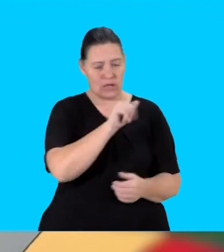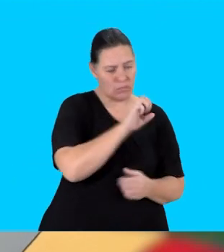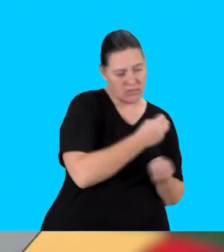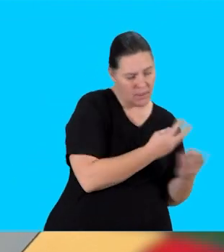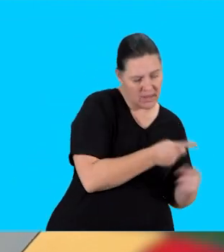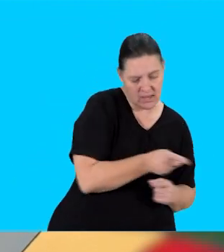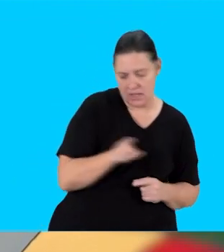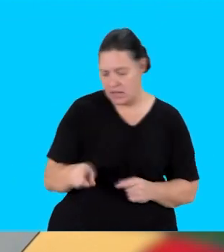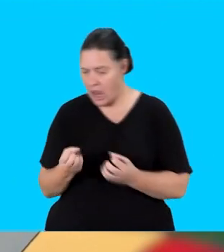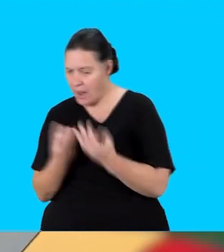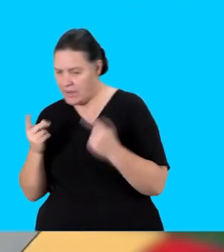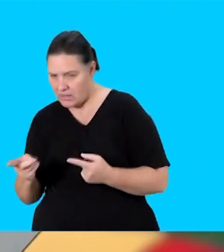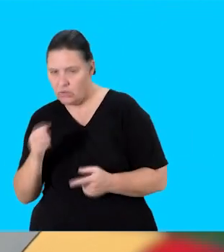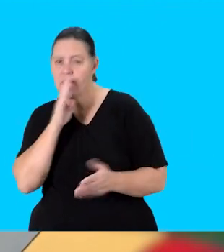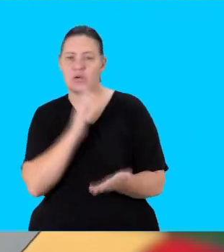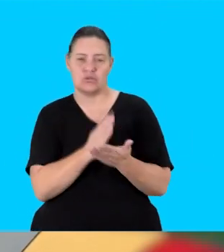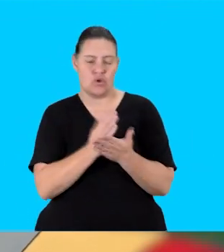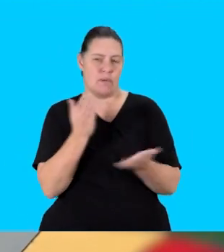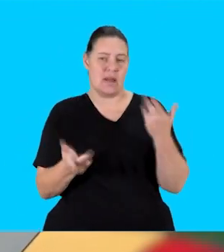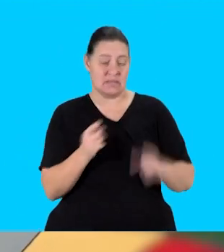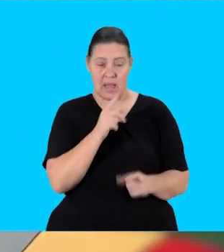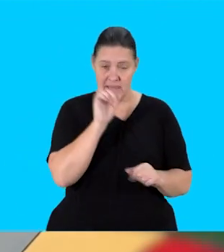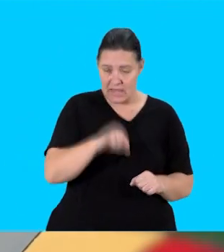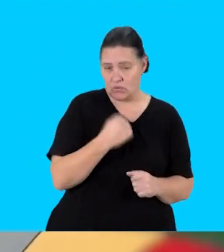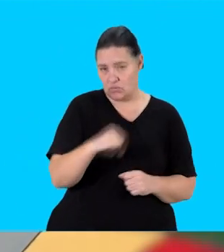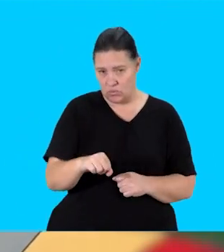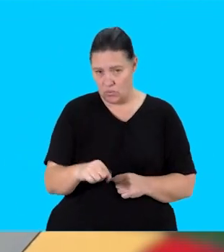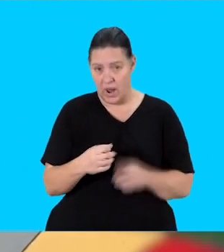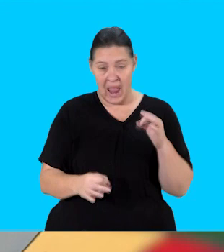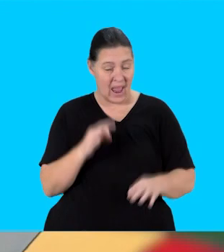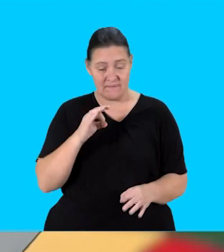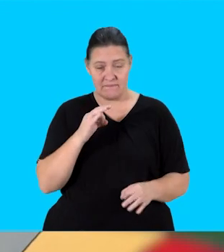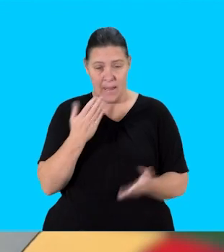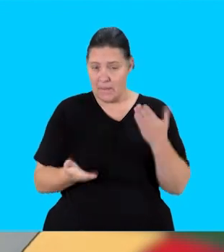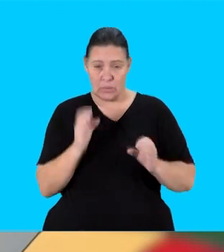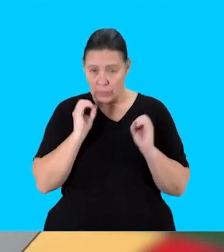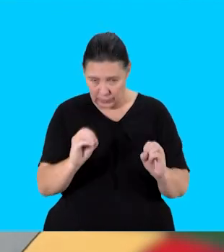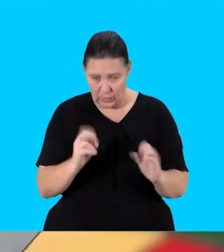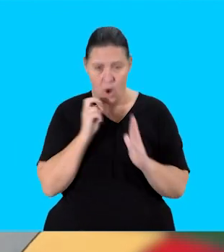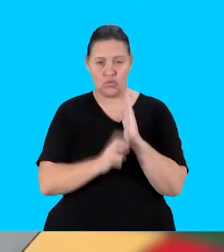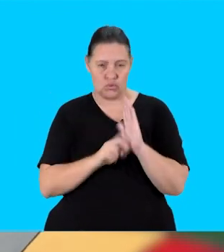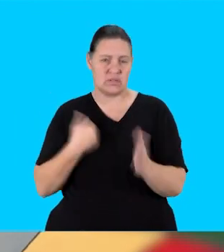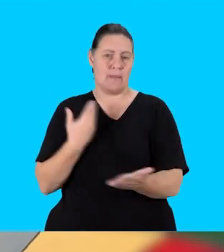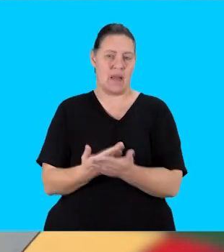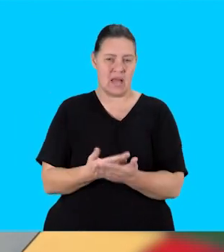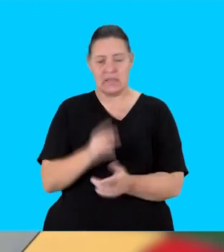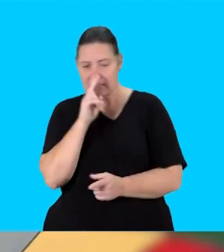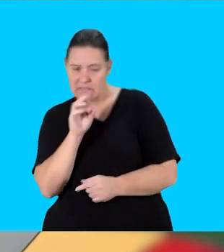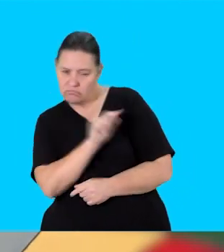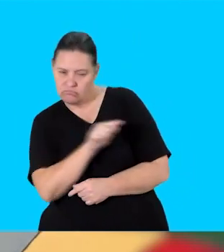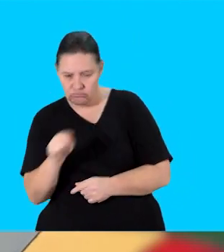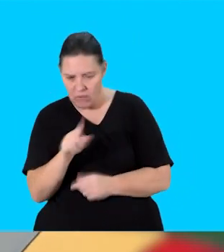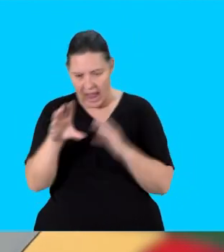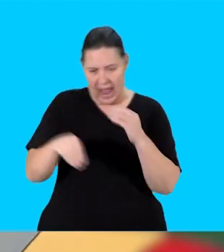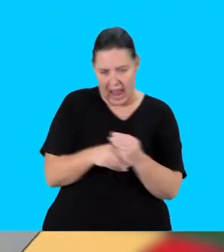we can check if whether the equation is balanced and if it's not balanced. And we know that if it's not balanced, we apply the rules, check the